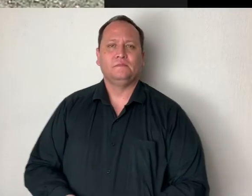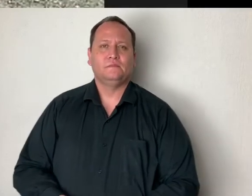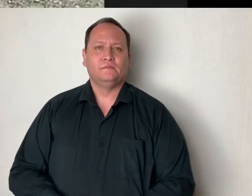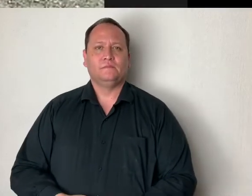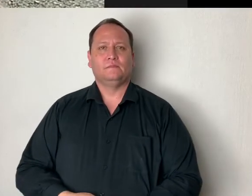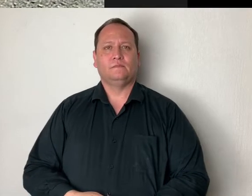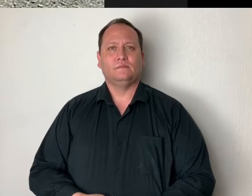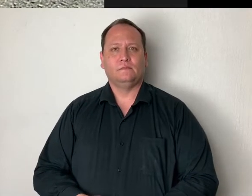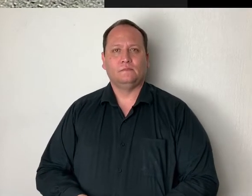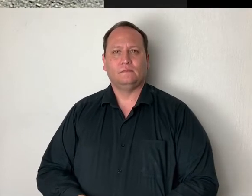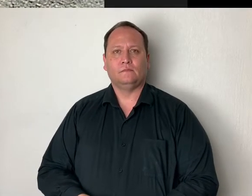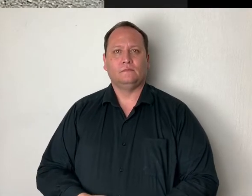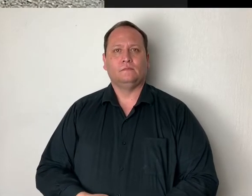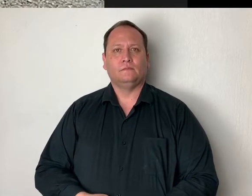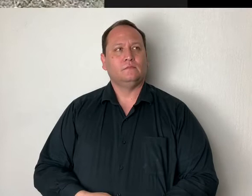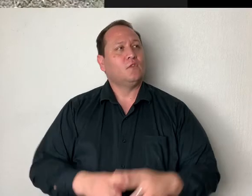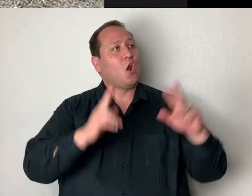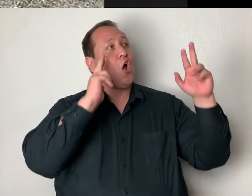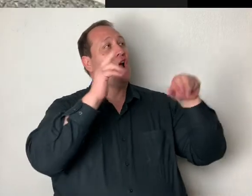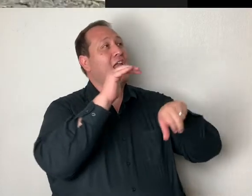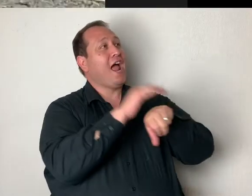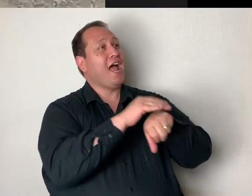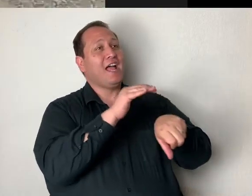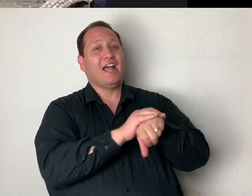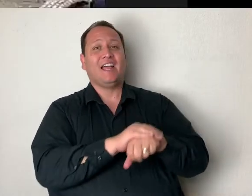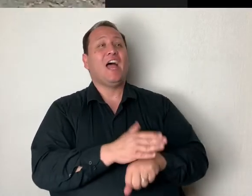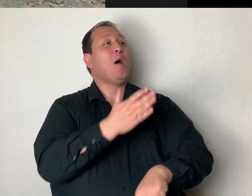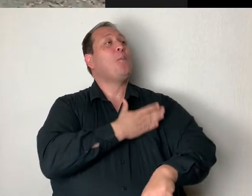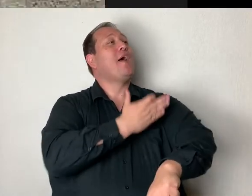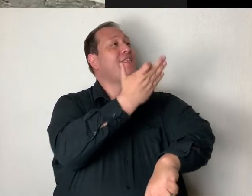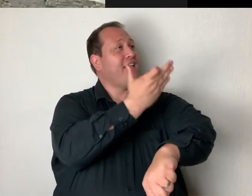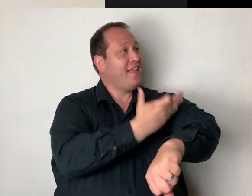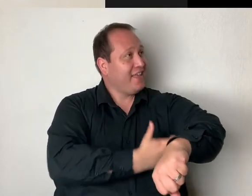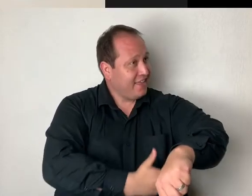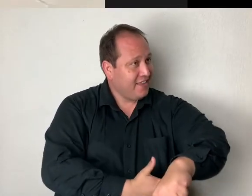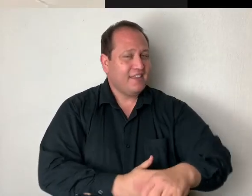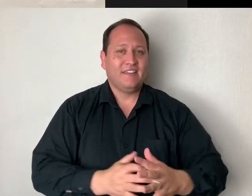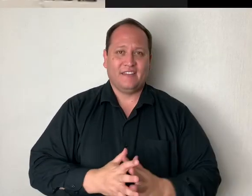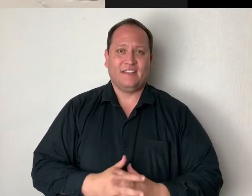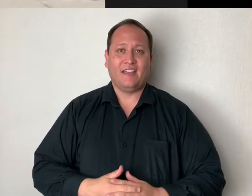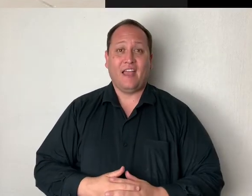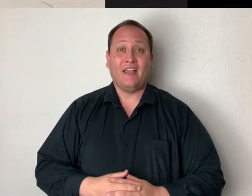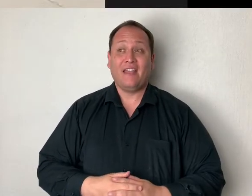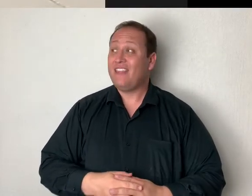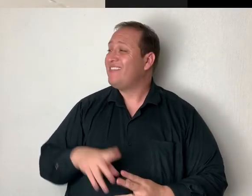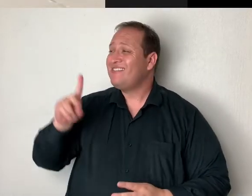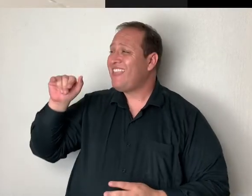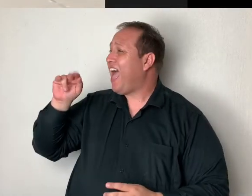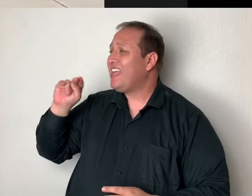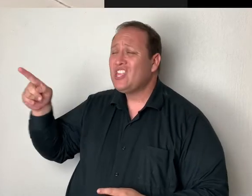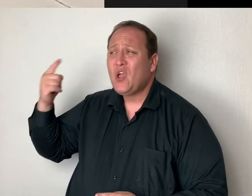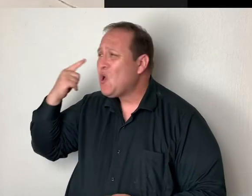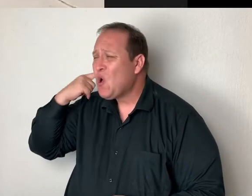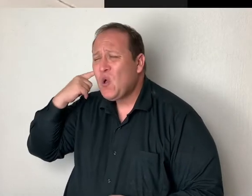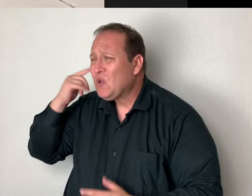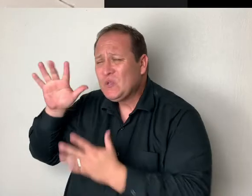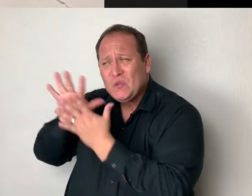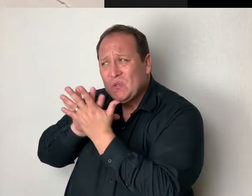Hola amigos, buenas tardes. Dan, we're not hearing you very well. Oh